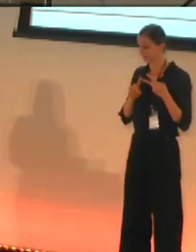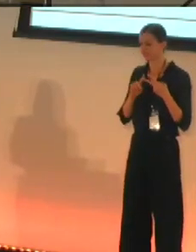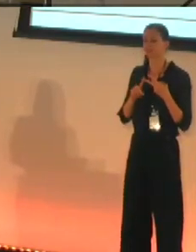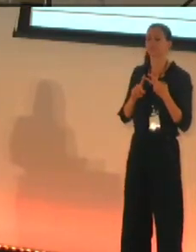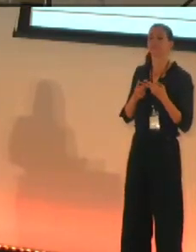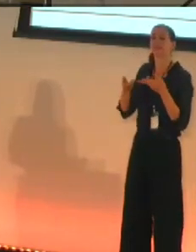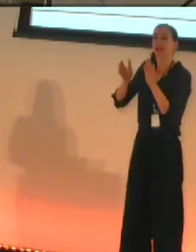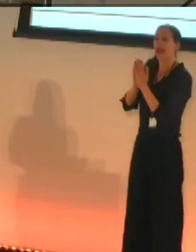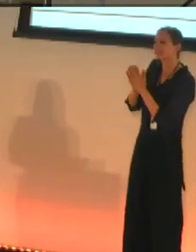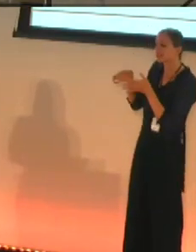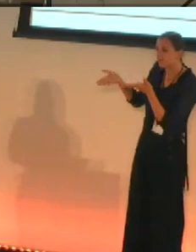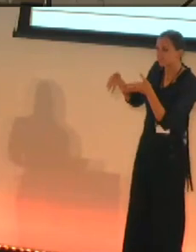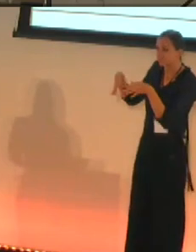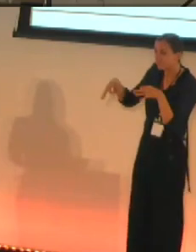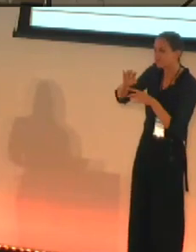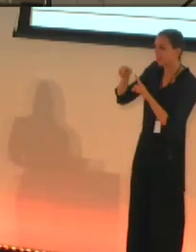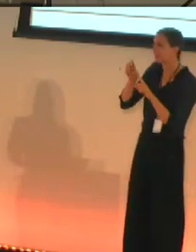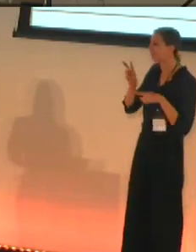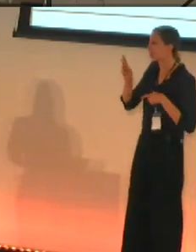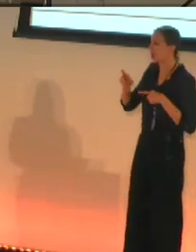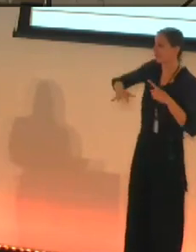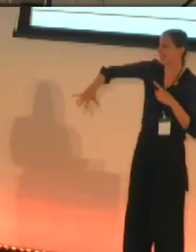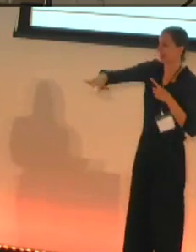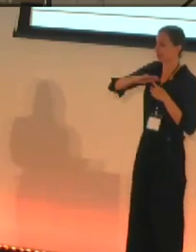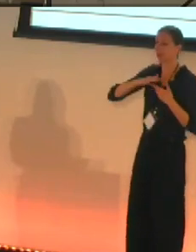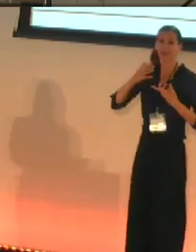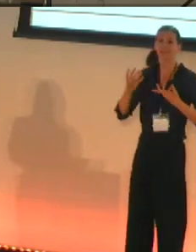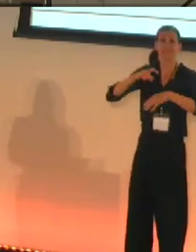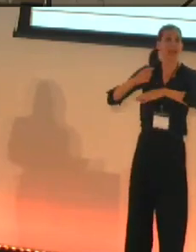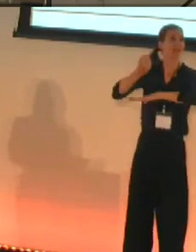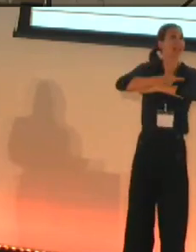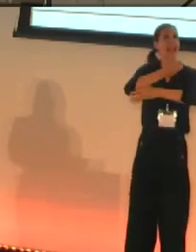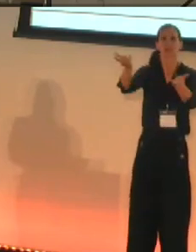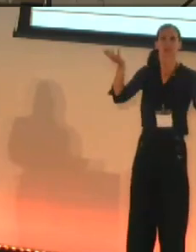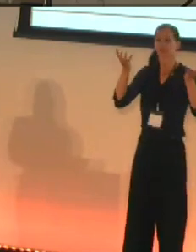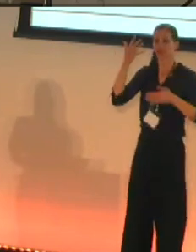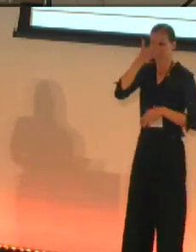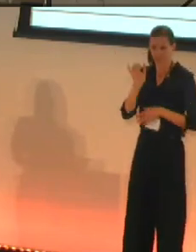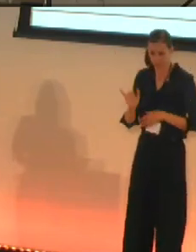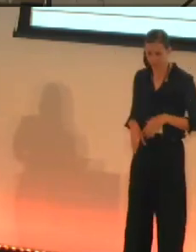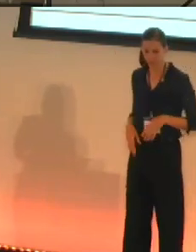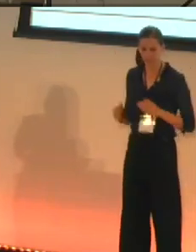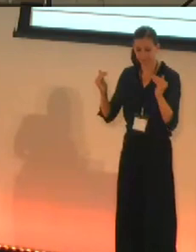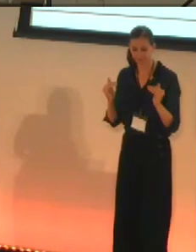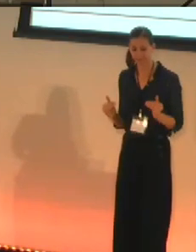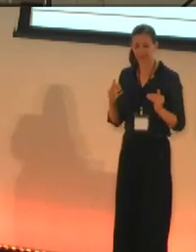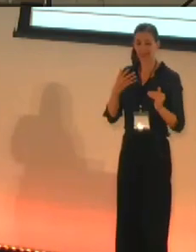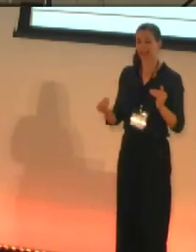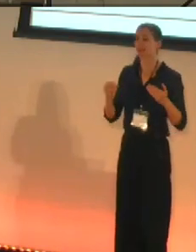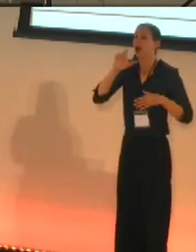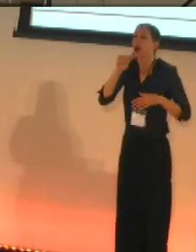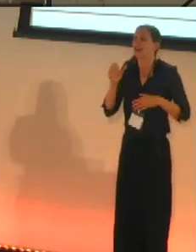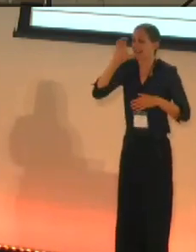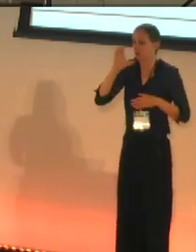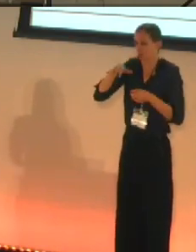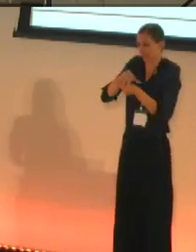such as contextual information like the time of day. And people also asked about unexplored areas in the virtual environment. Interestingly, participants asked